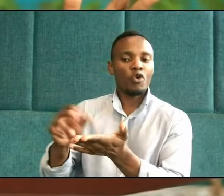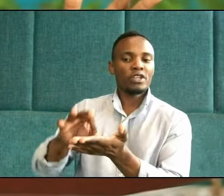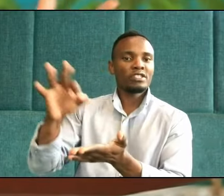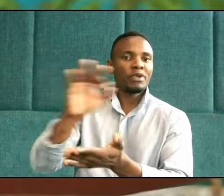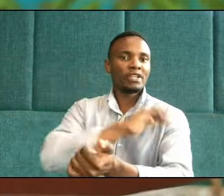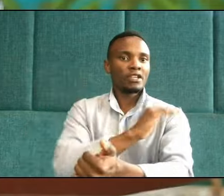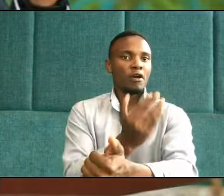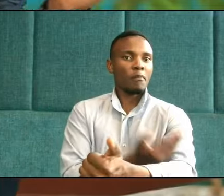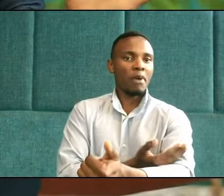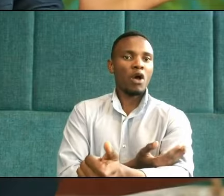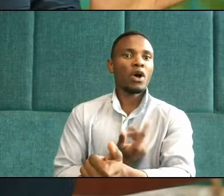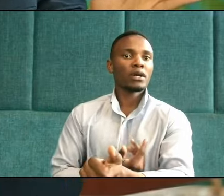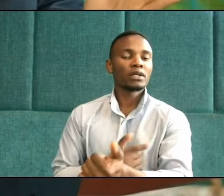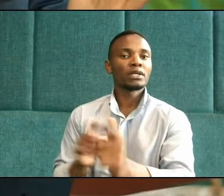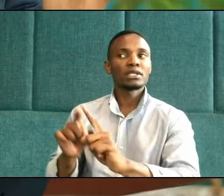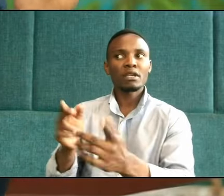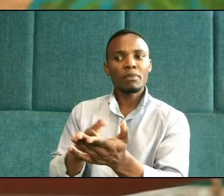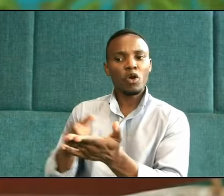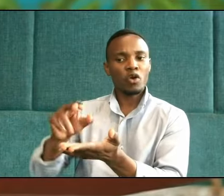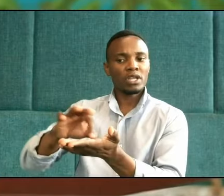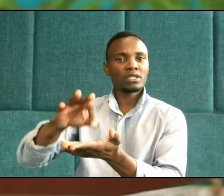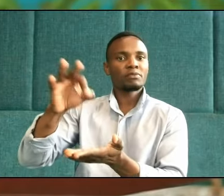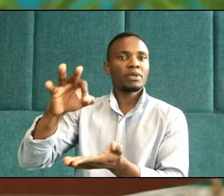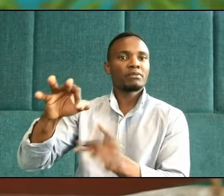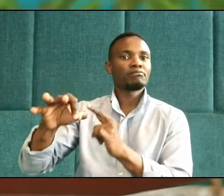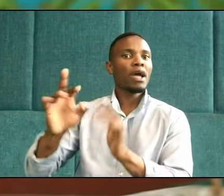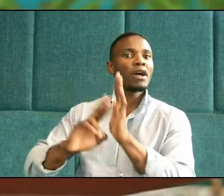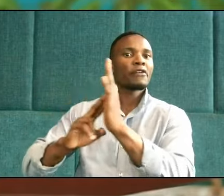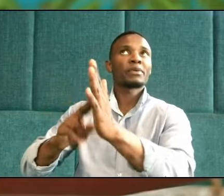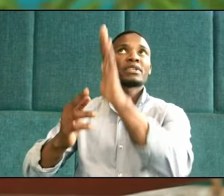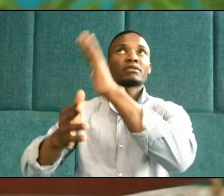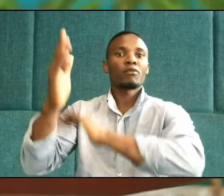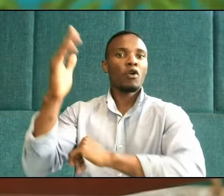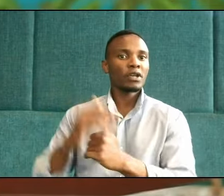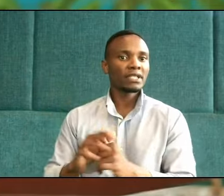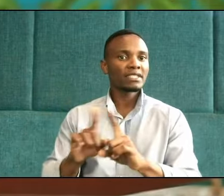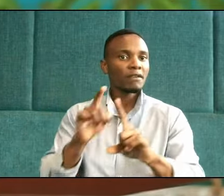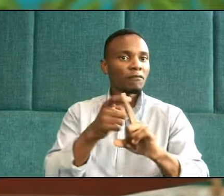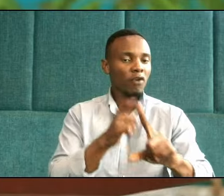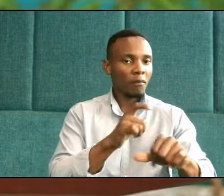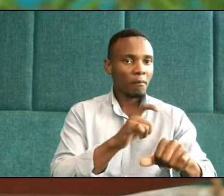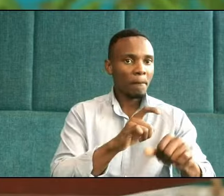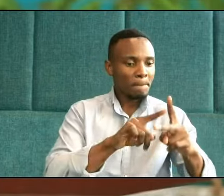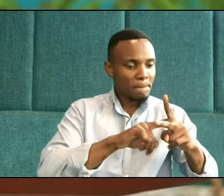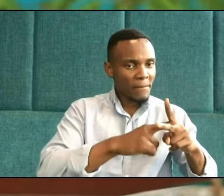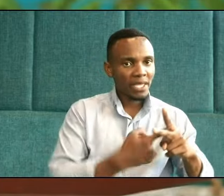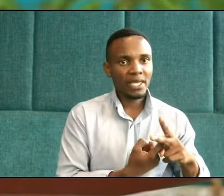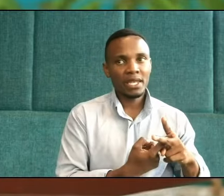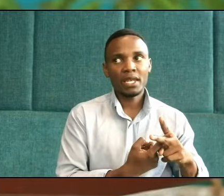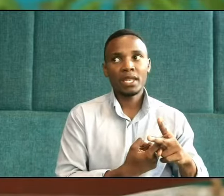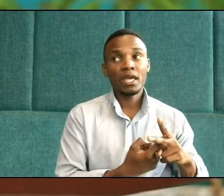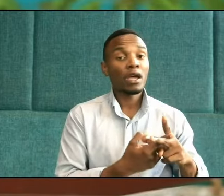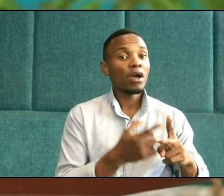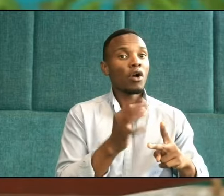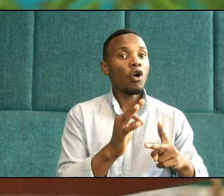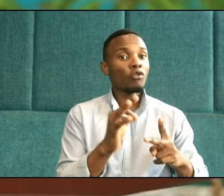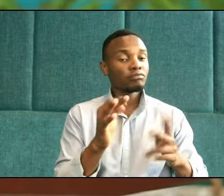God, eternal God. And from the beginning of inception or his